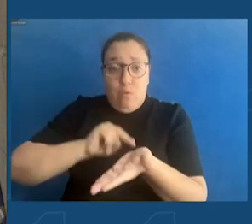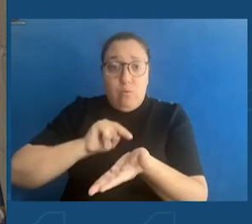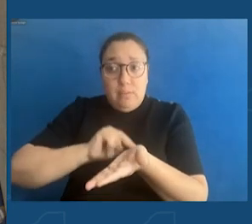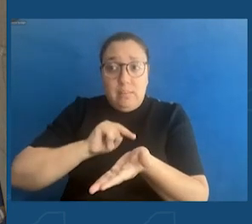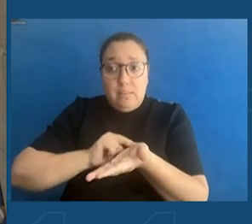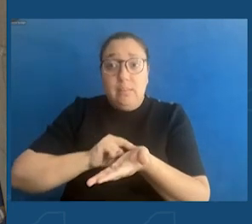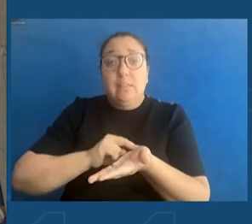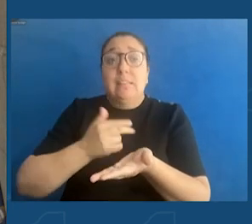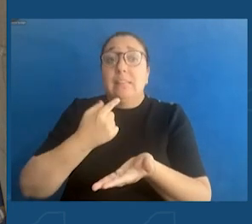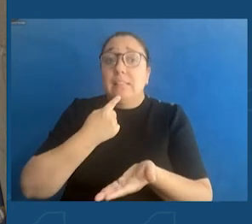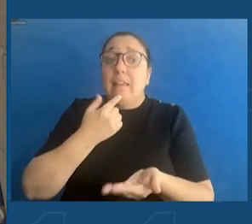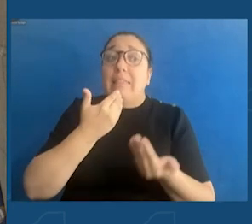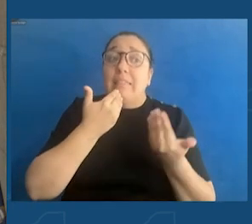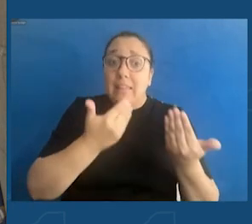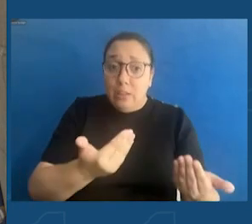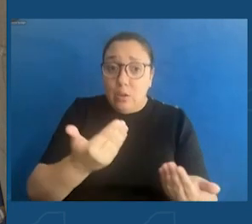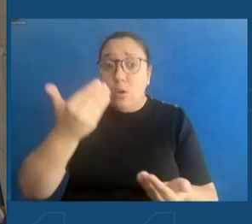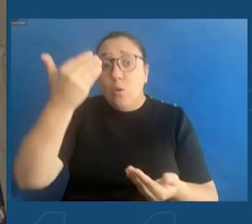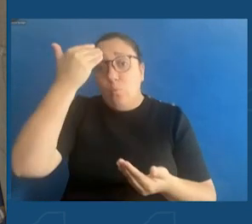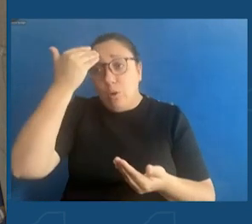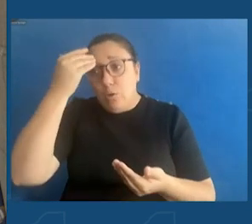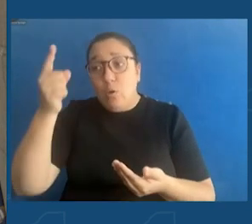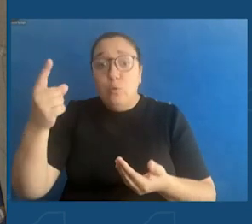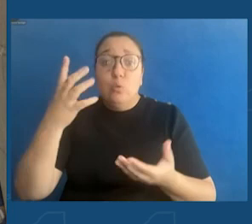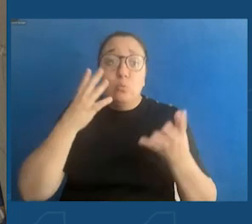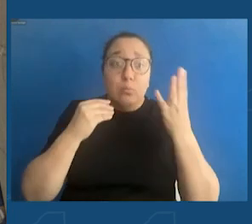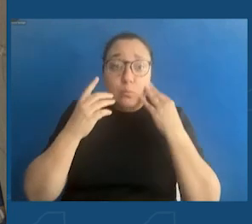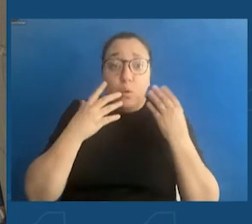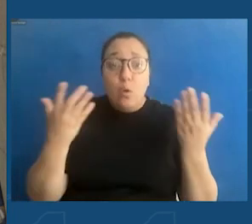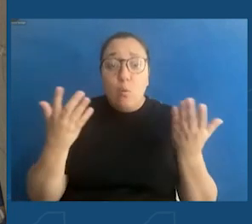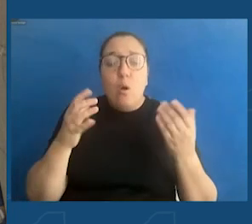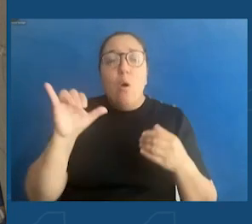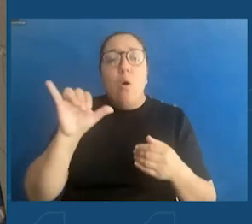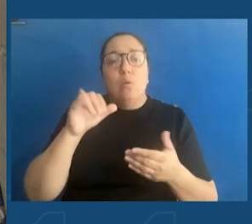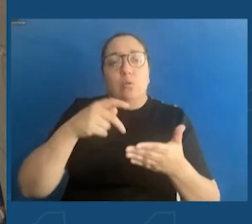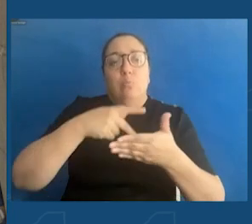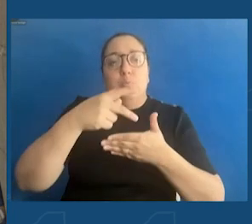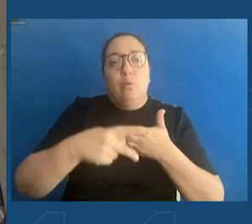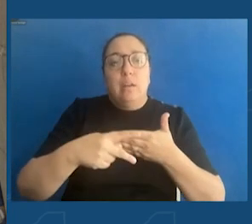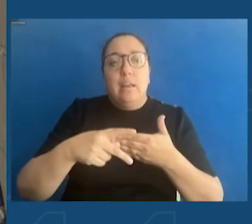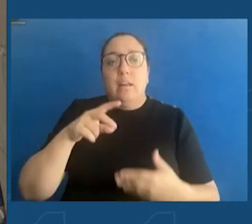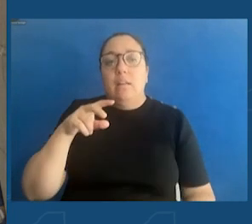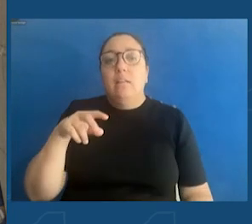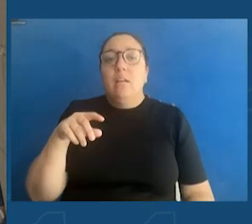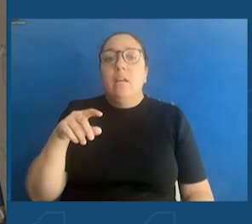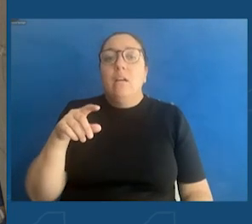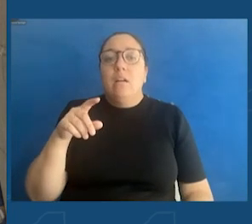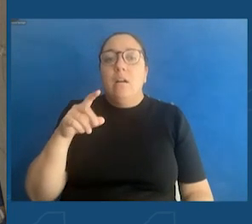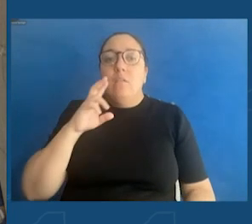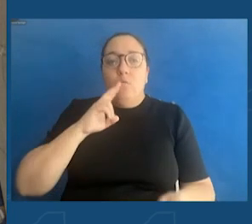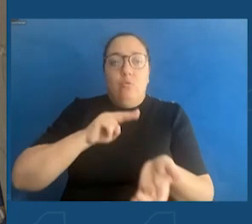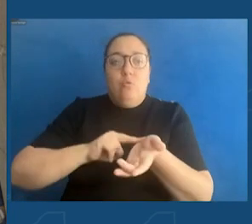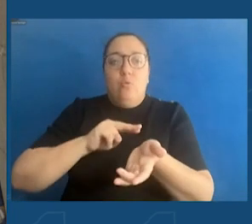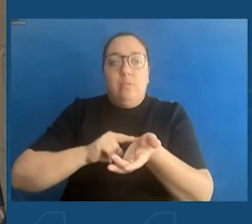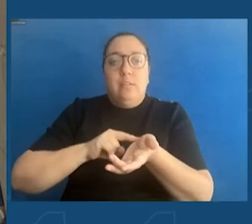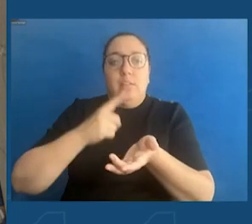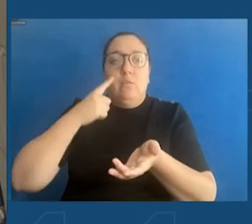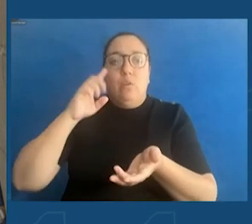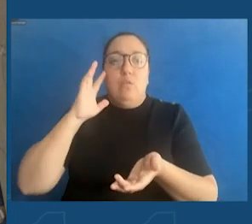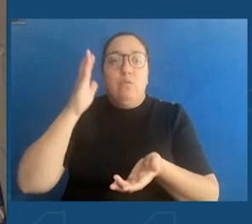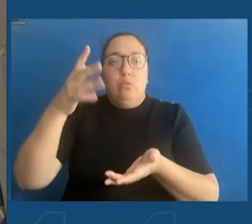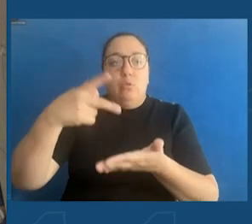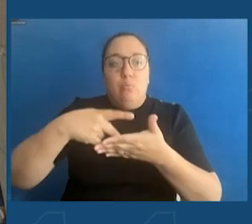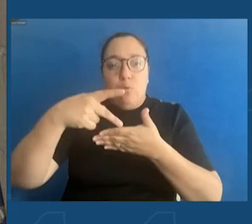your profession. We launched the Nurses for Our Future program to recruit the next generation of workers, over 1,000 scholarships,